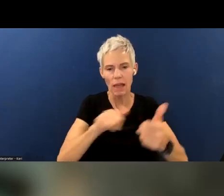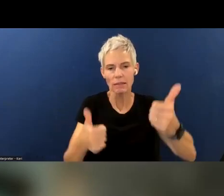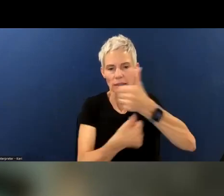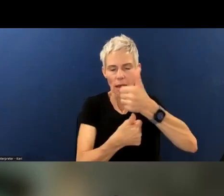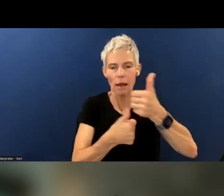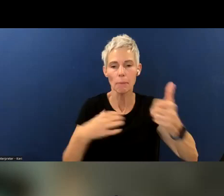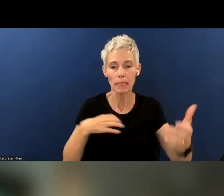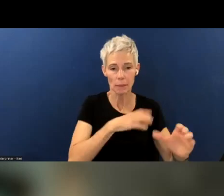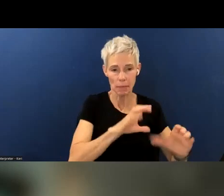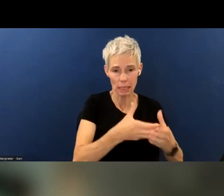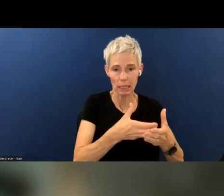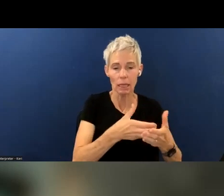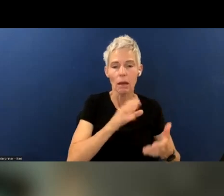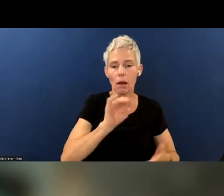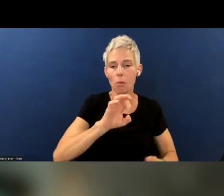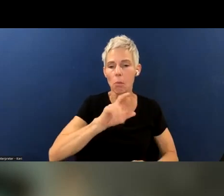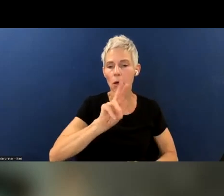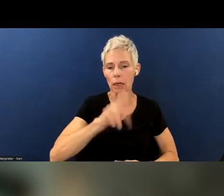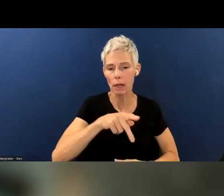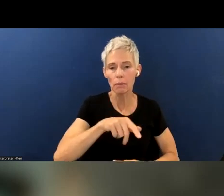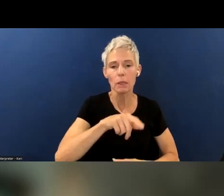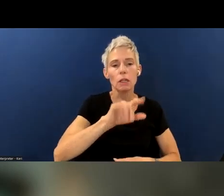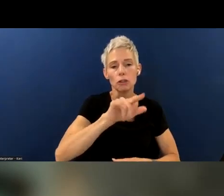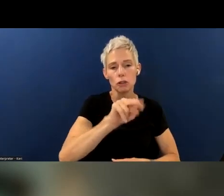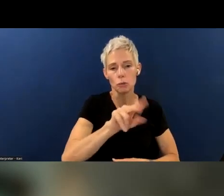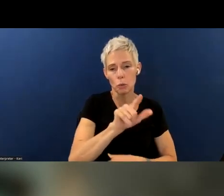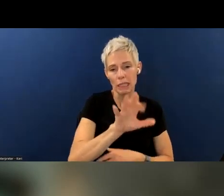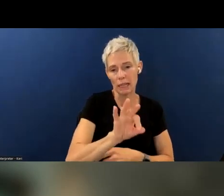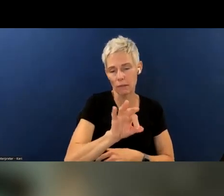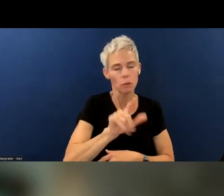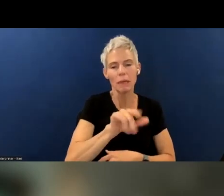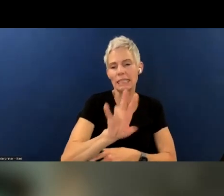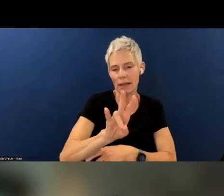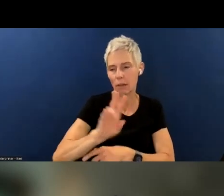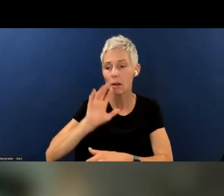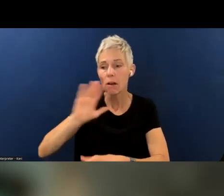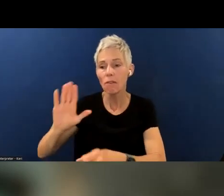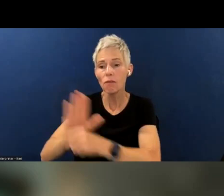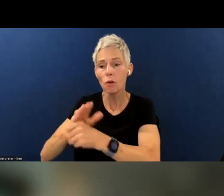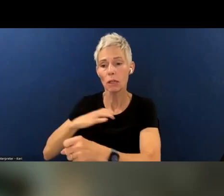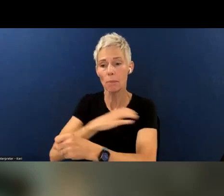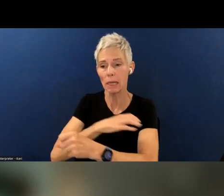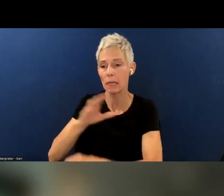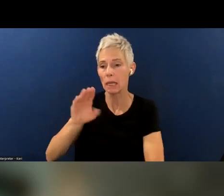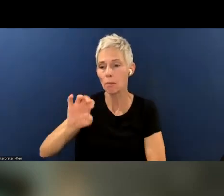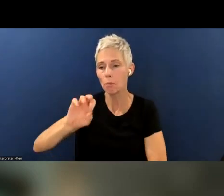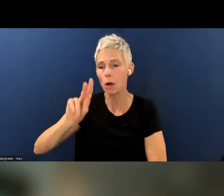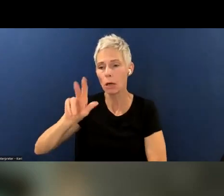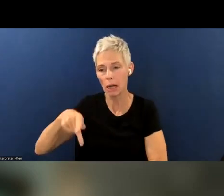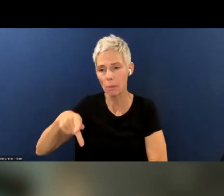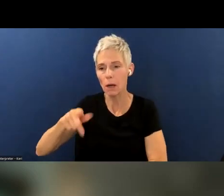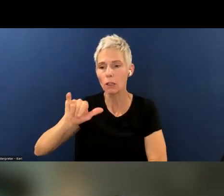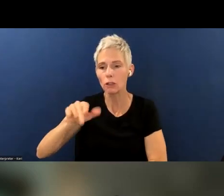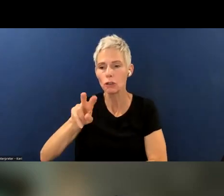on June 27th, and then the full committee markup on Wednesday, July 10th. So it's a pretty quick schedule.